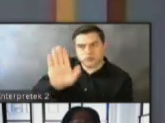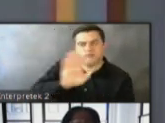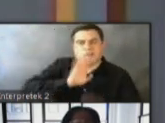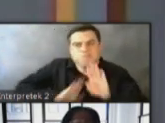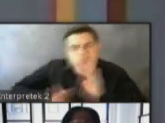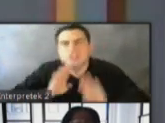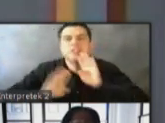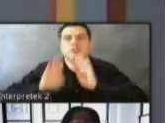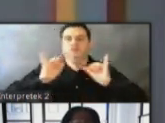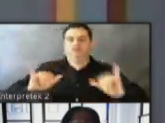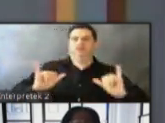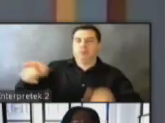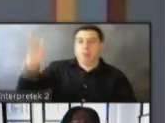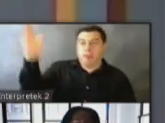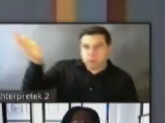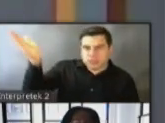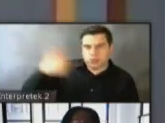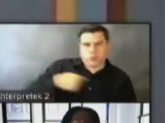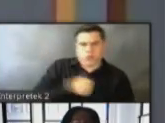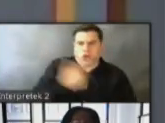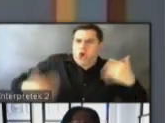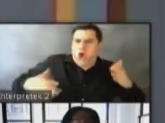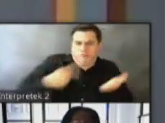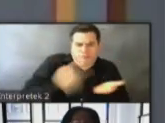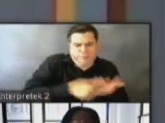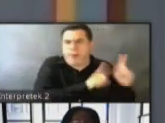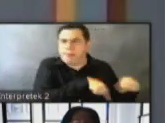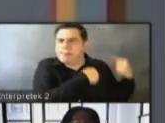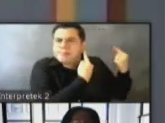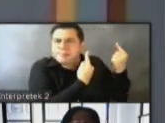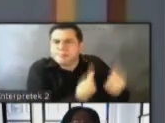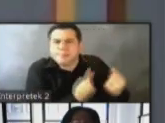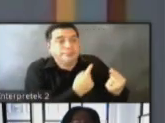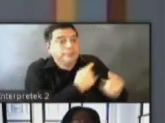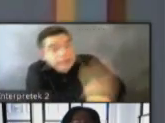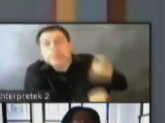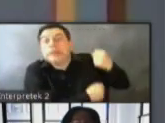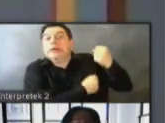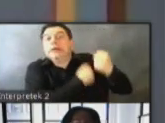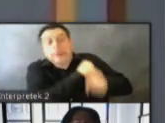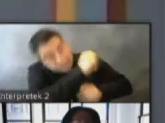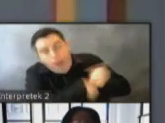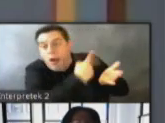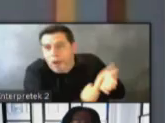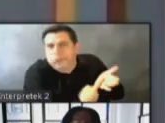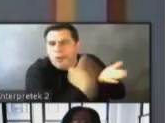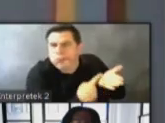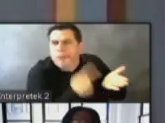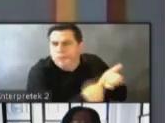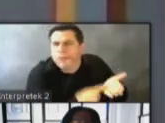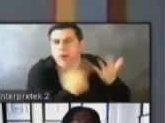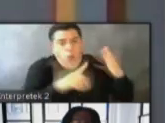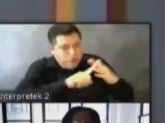about for years at this point. And some of them we've already moved forward on. Some of them are things that we have in